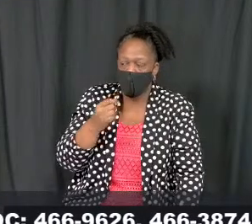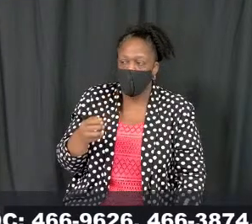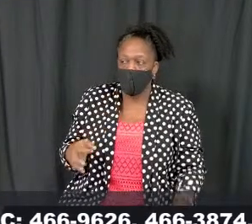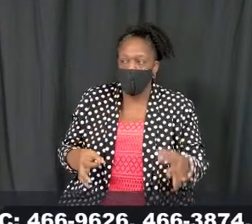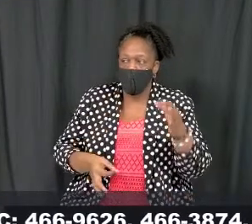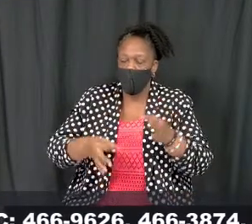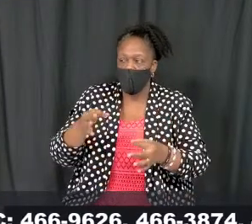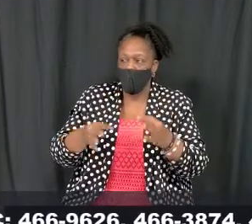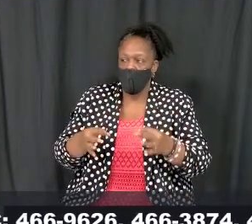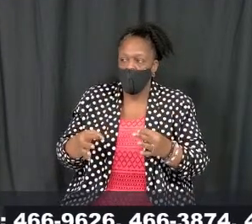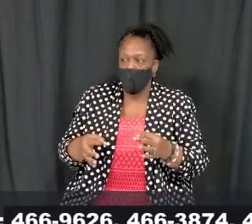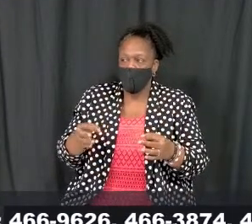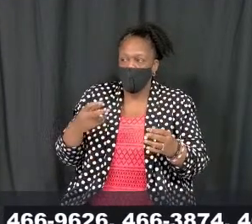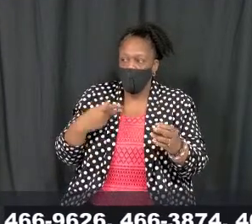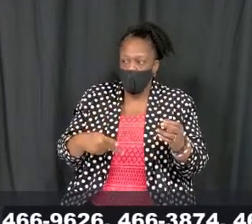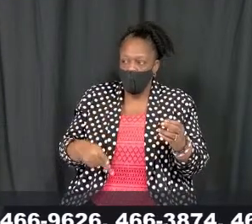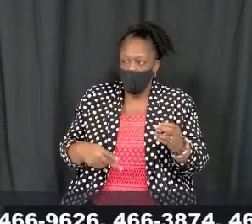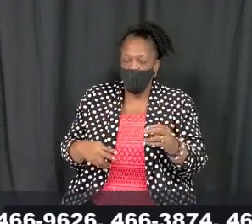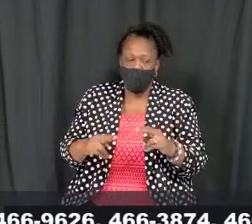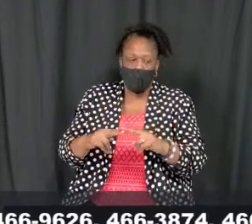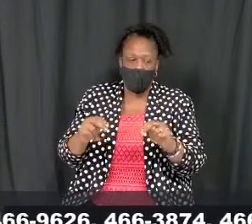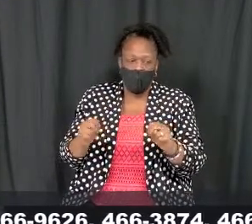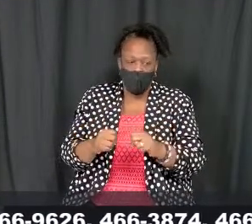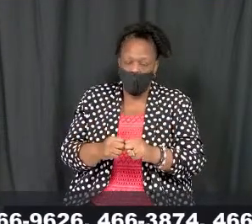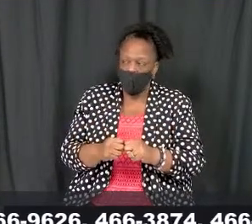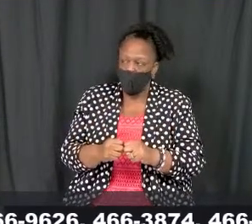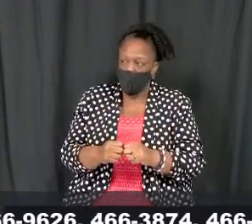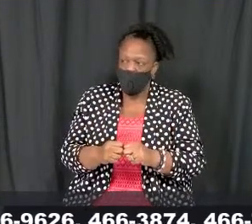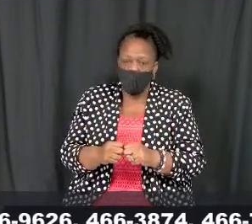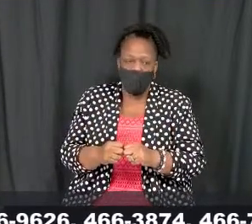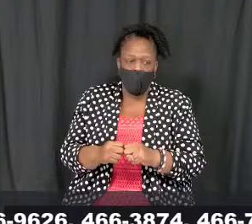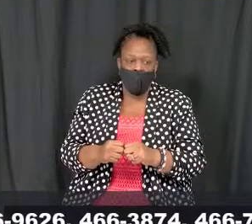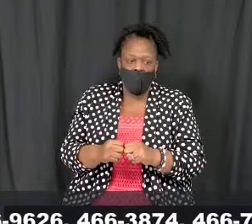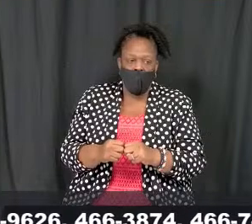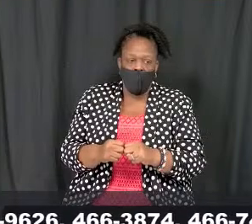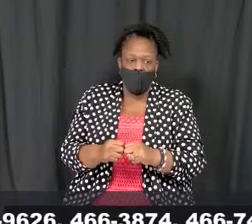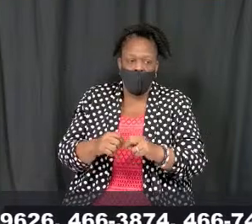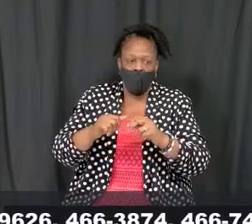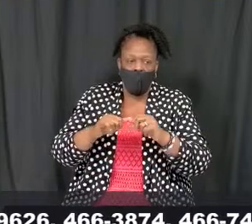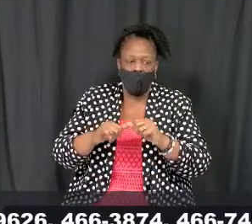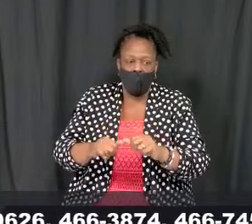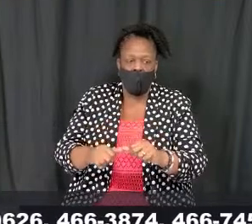immunity status and Nevis doesn't, what will happen?